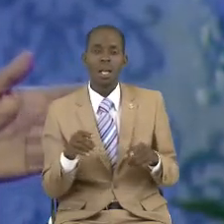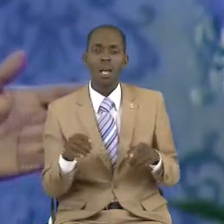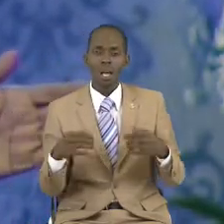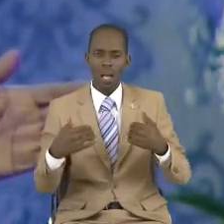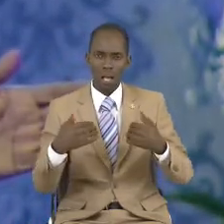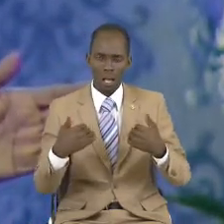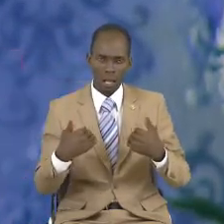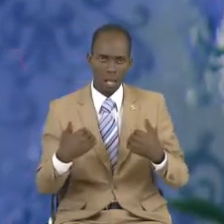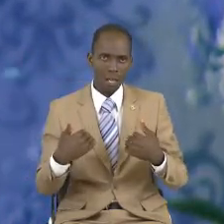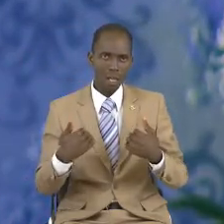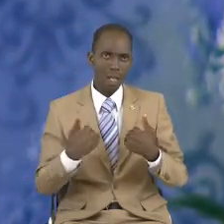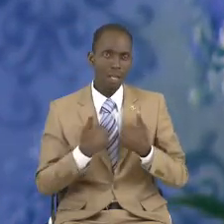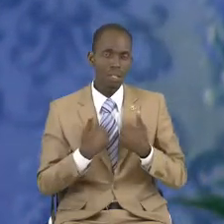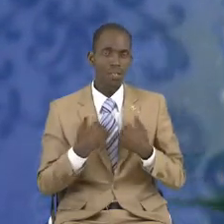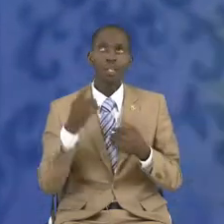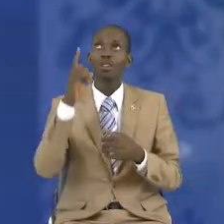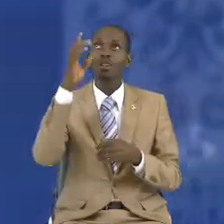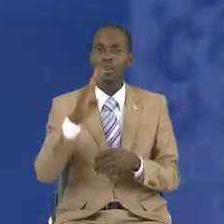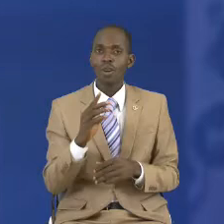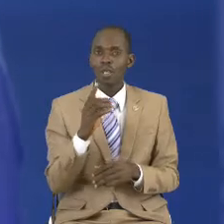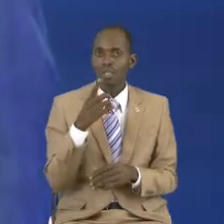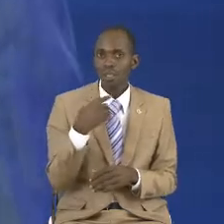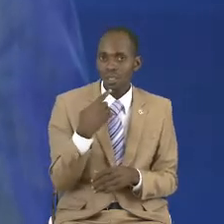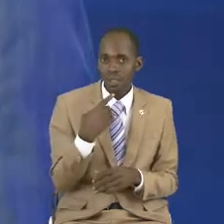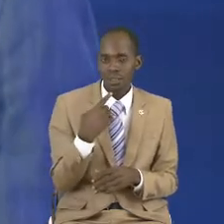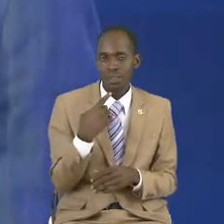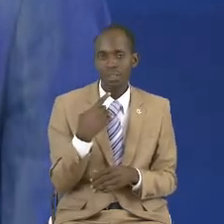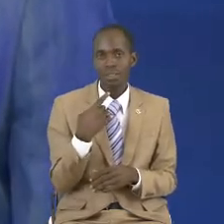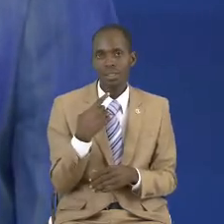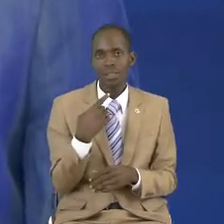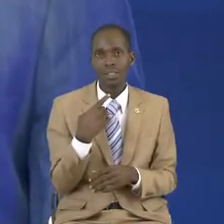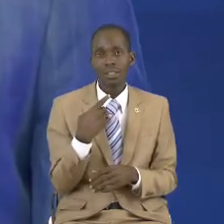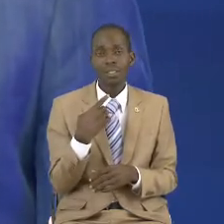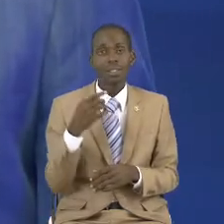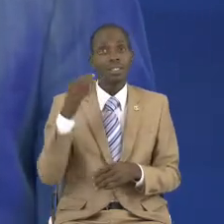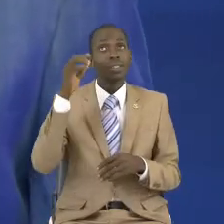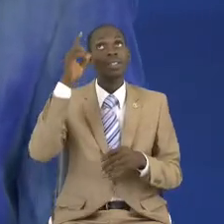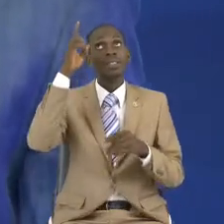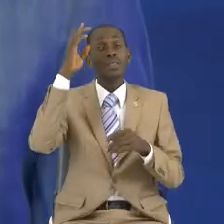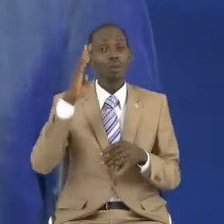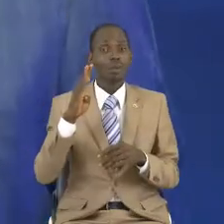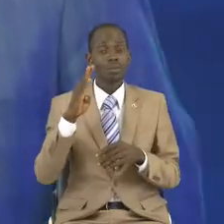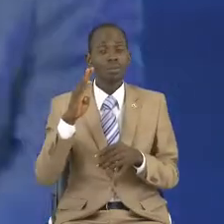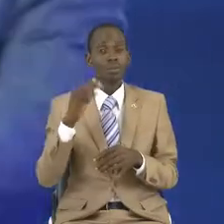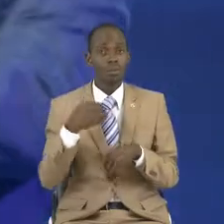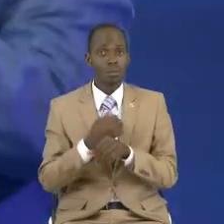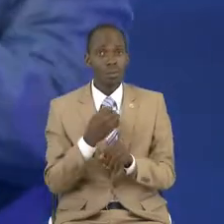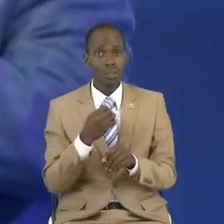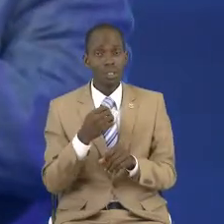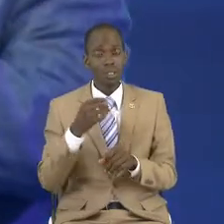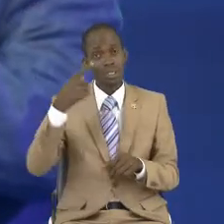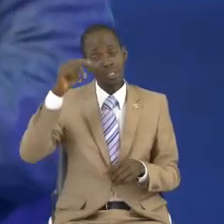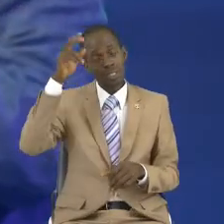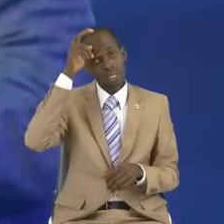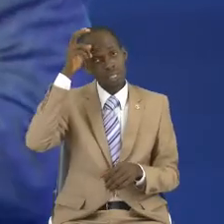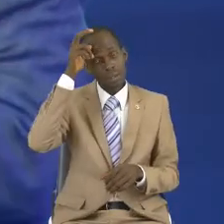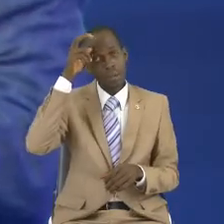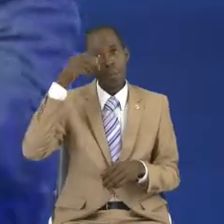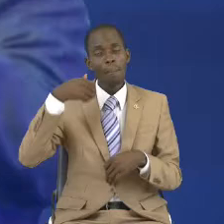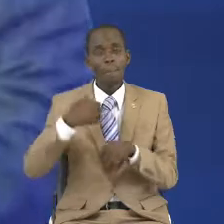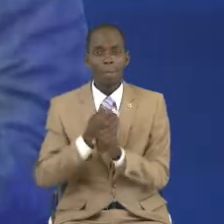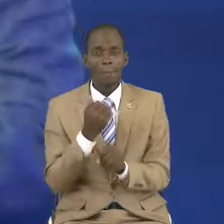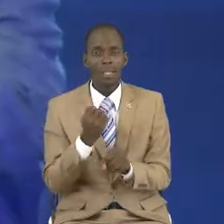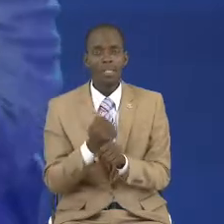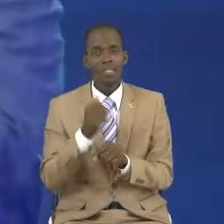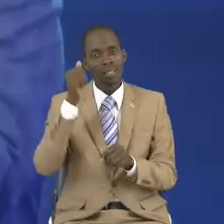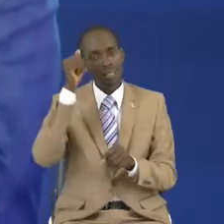said he made the devil satan make him to doubt make